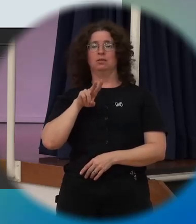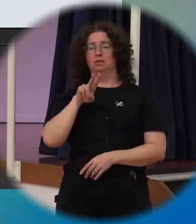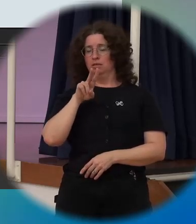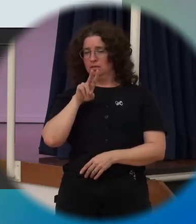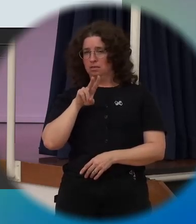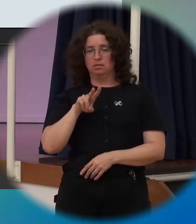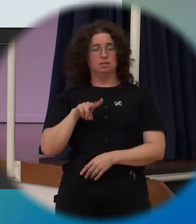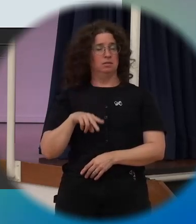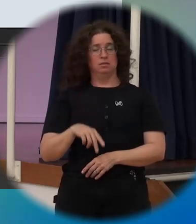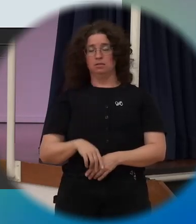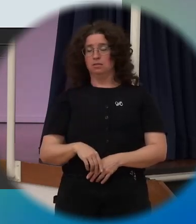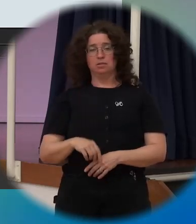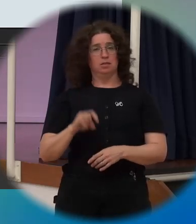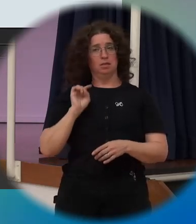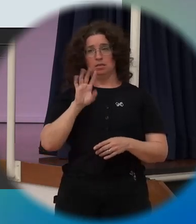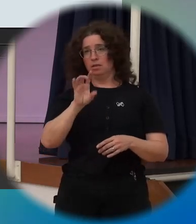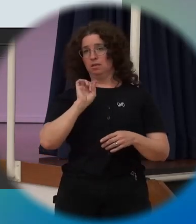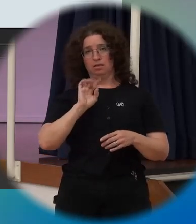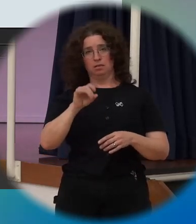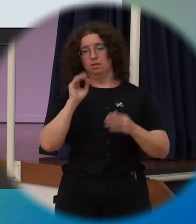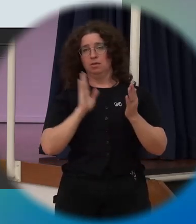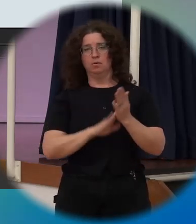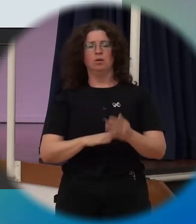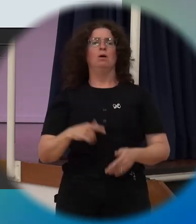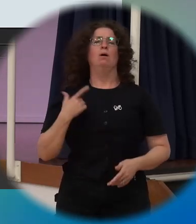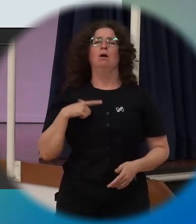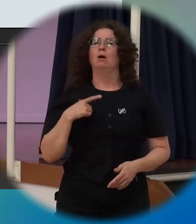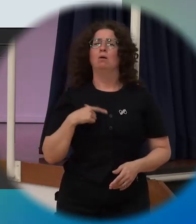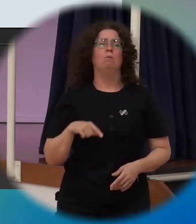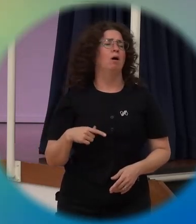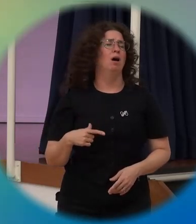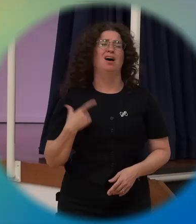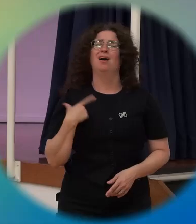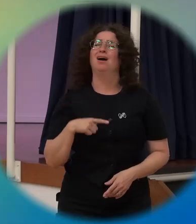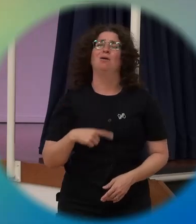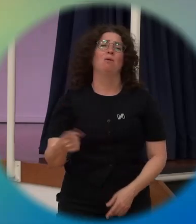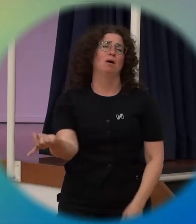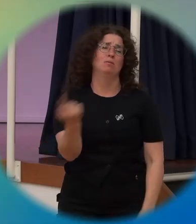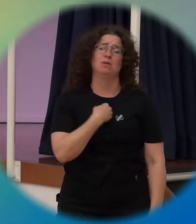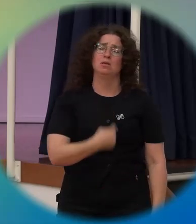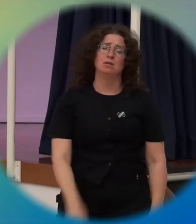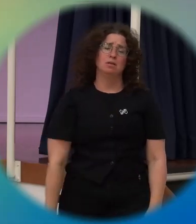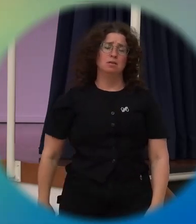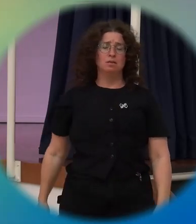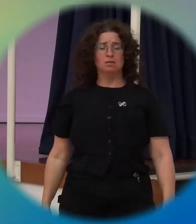day. You might ask yourself, why is this happening to me? What have I done to deserve this? Well,